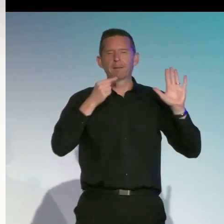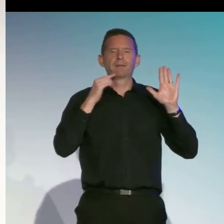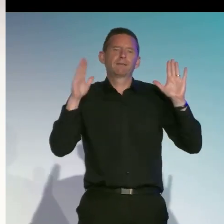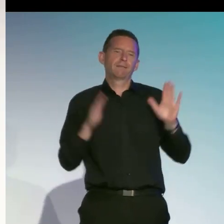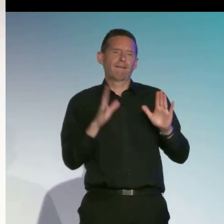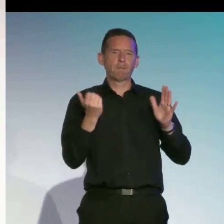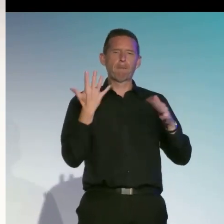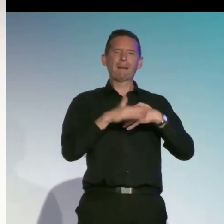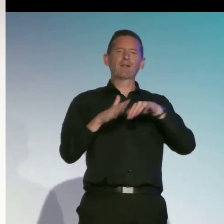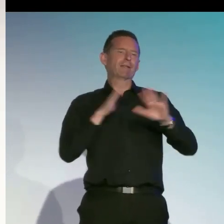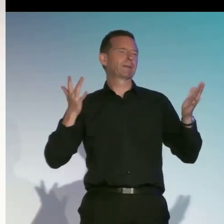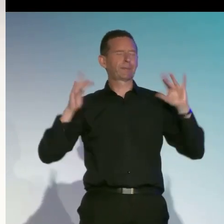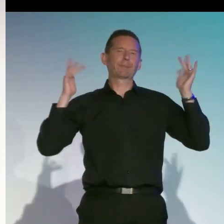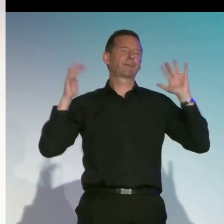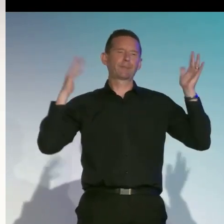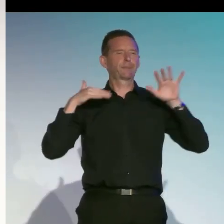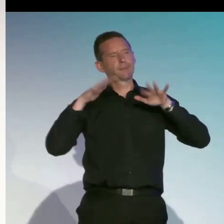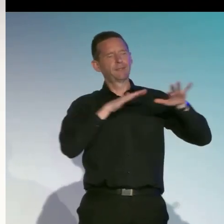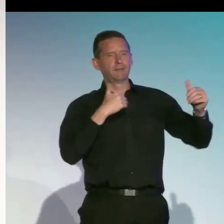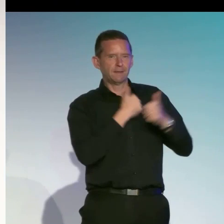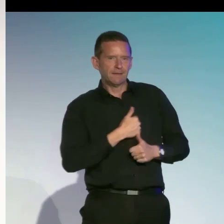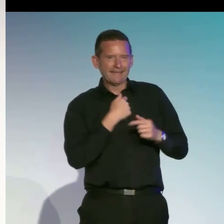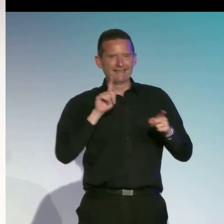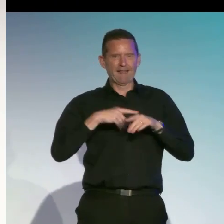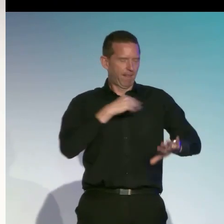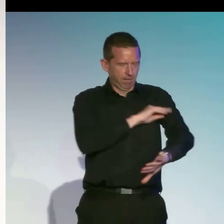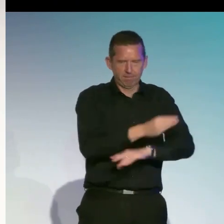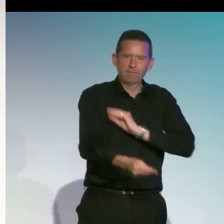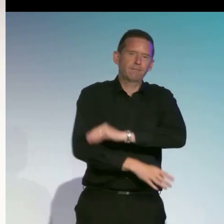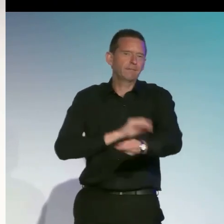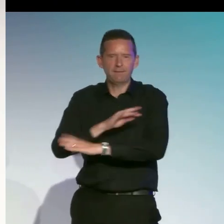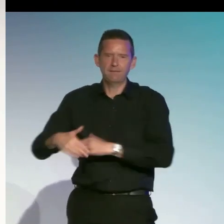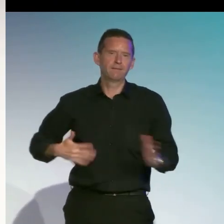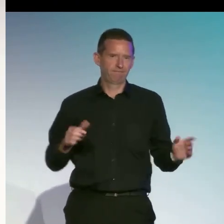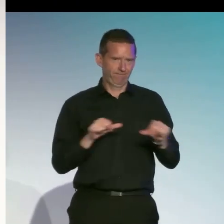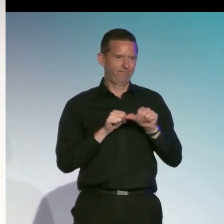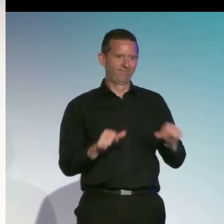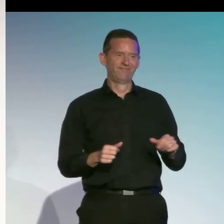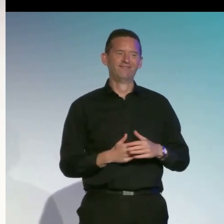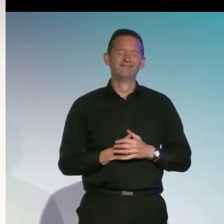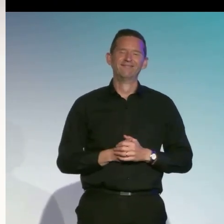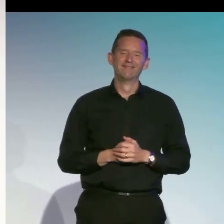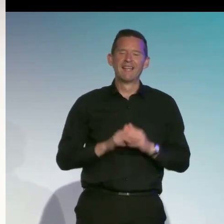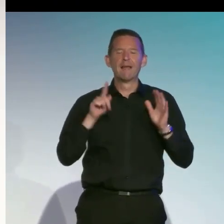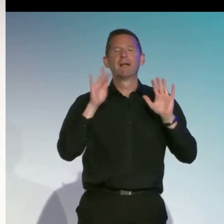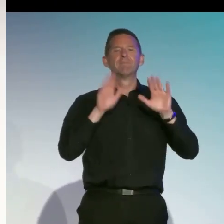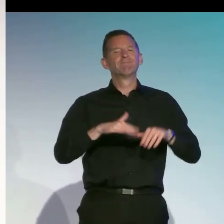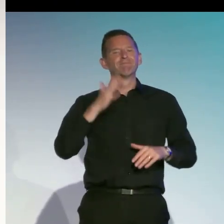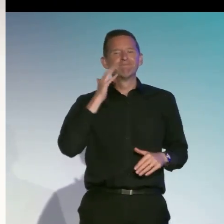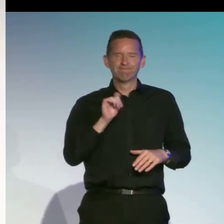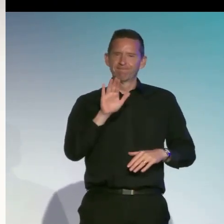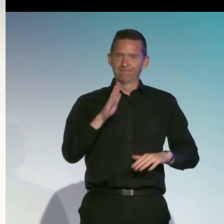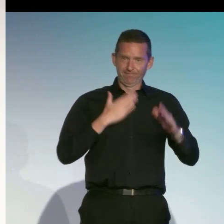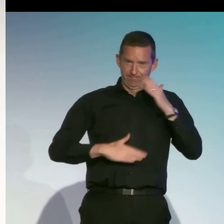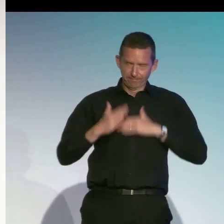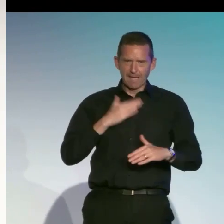from Mardi Gras, and it's still taken a bit of time to get all those last remnants of glitter off me. But, you know, bear with me as